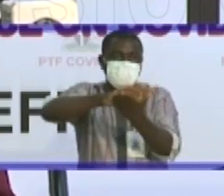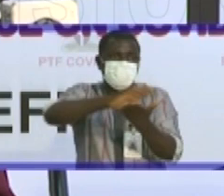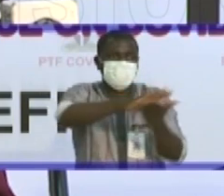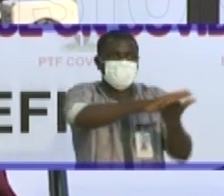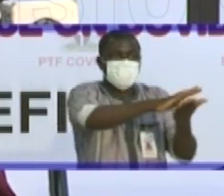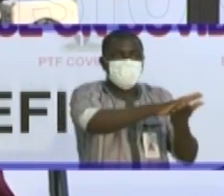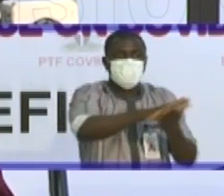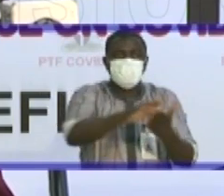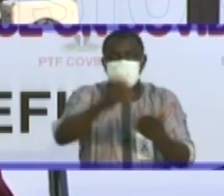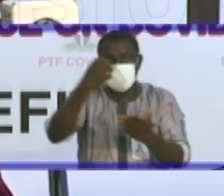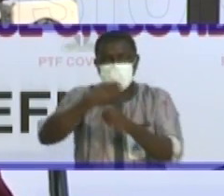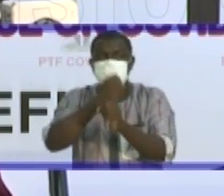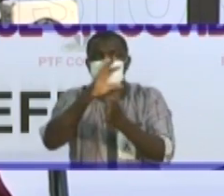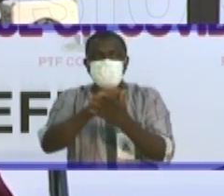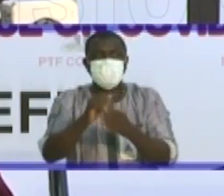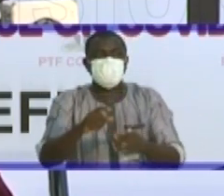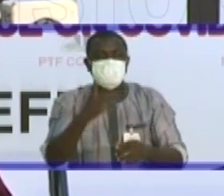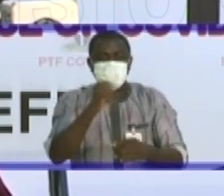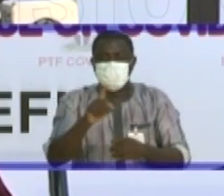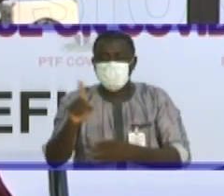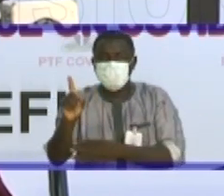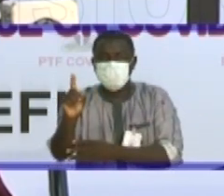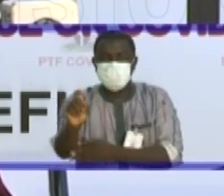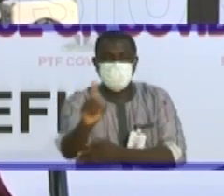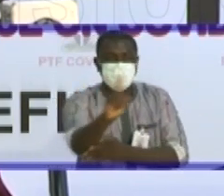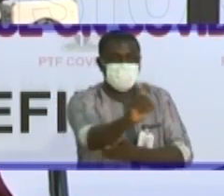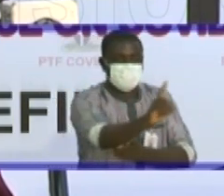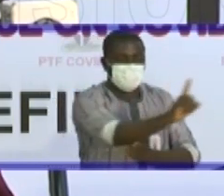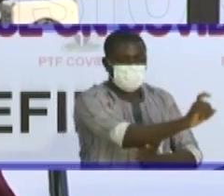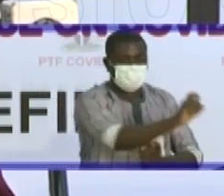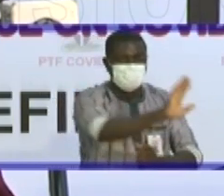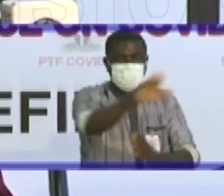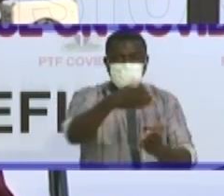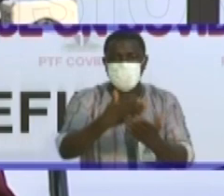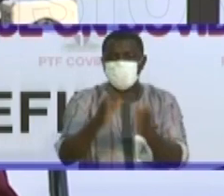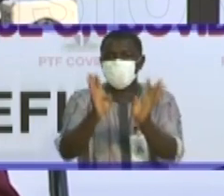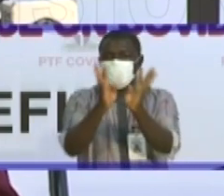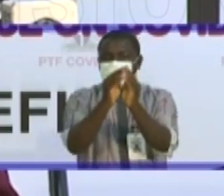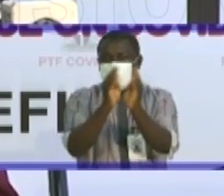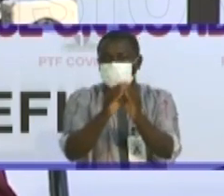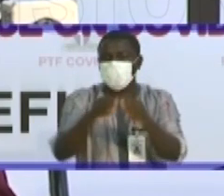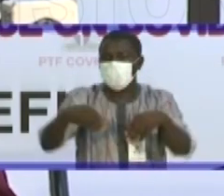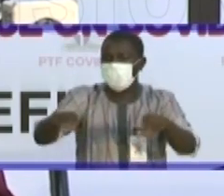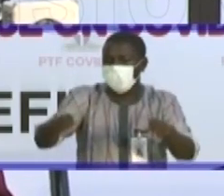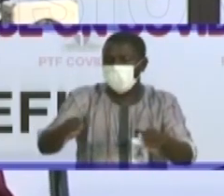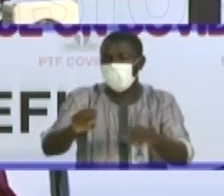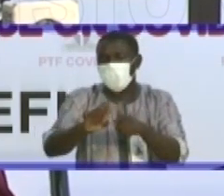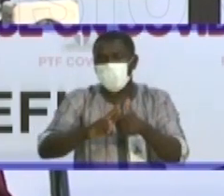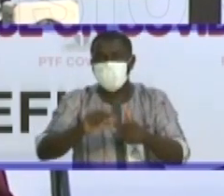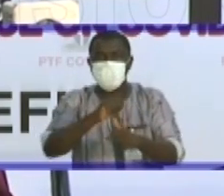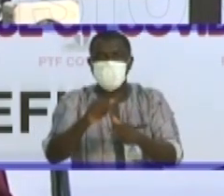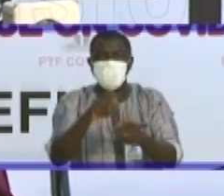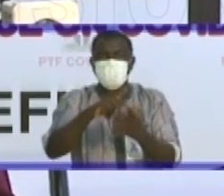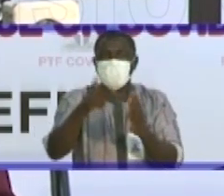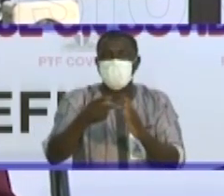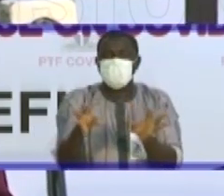reports, where they are spraying whole areas of a city, or a market, or a public square. So they play